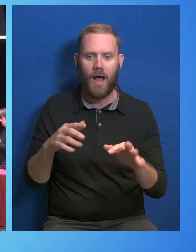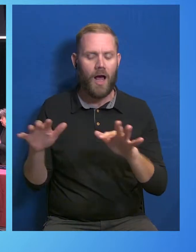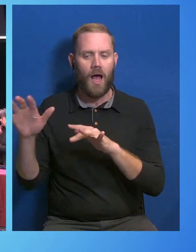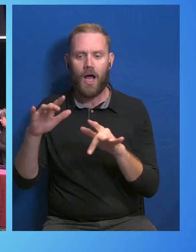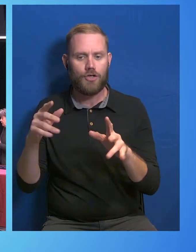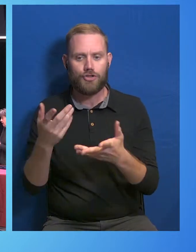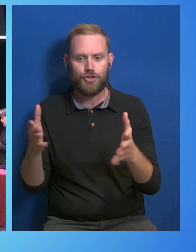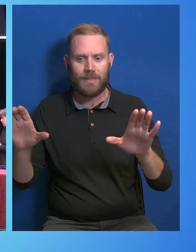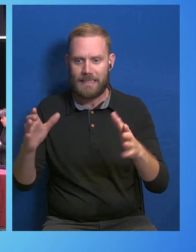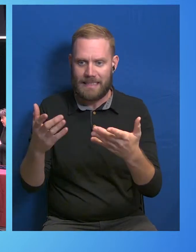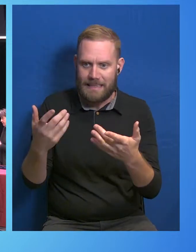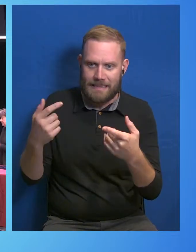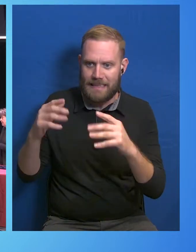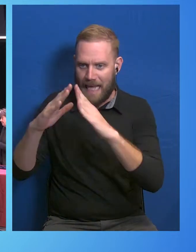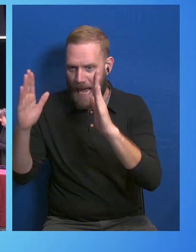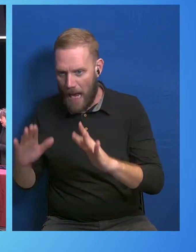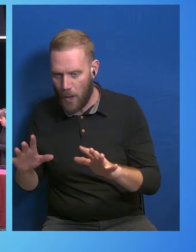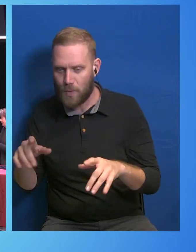walking around,